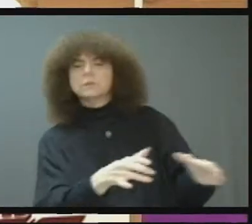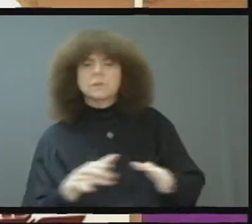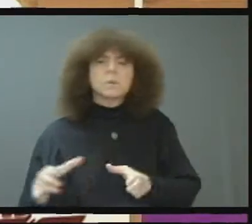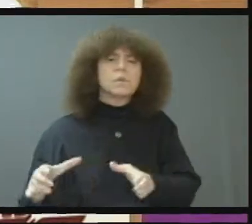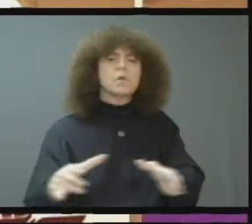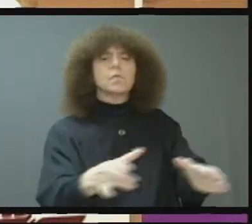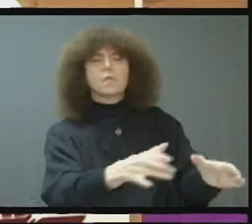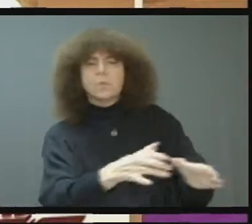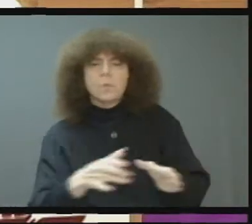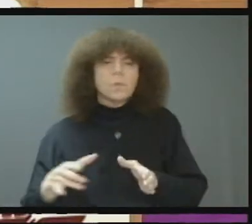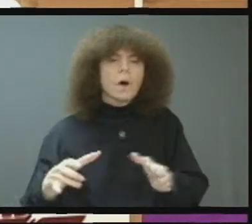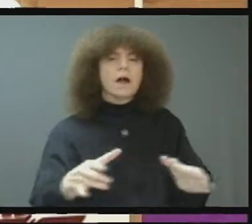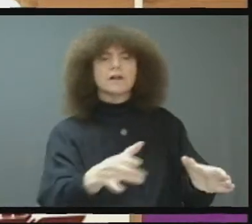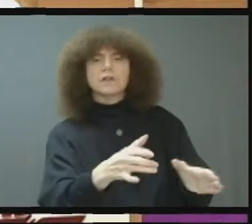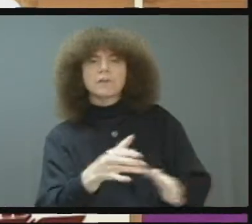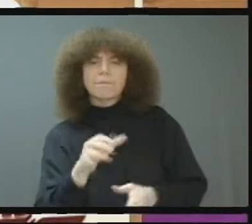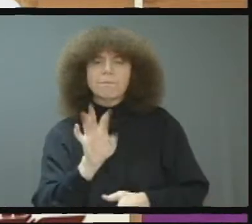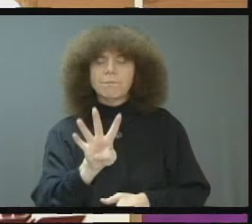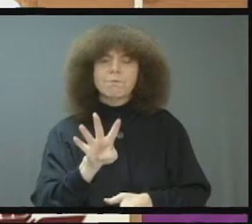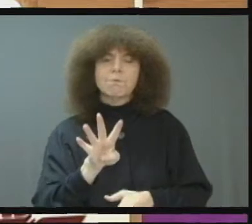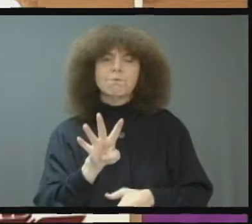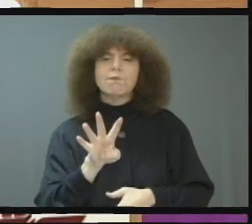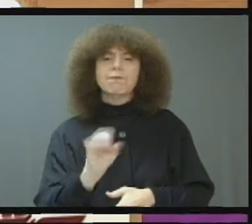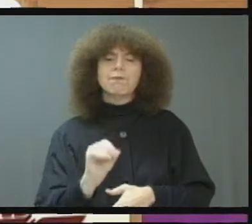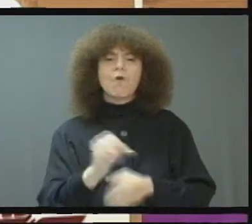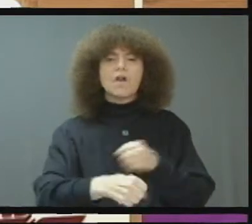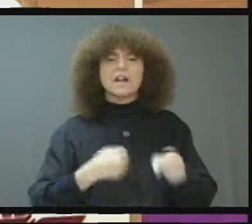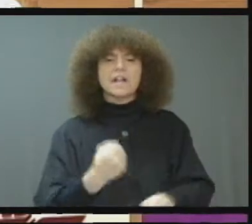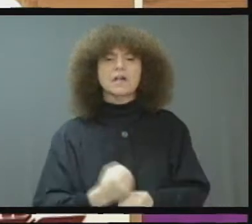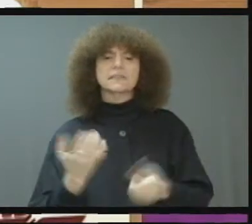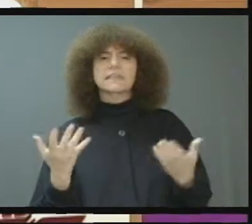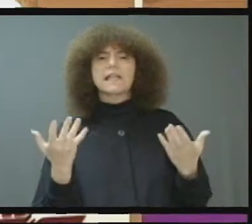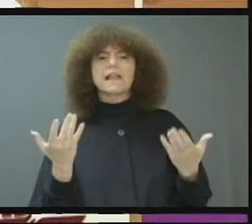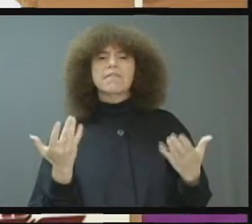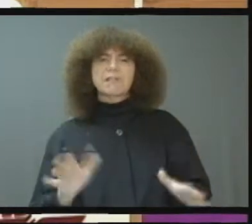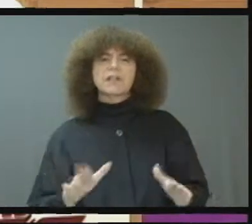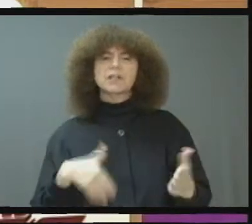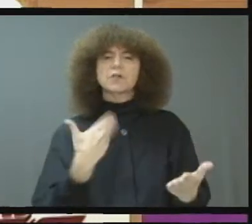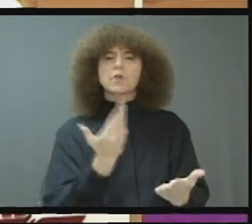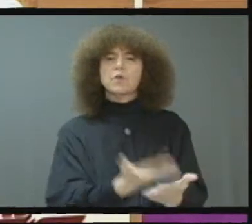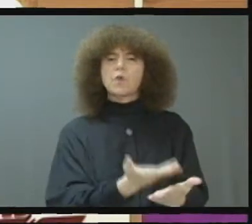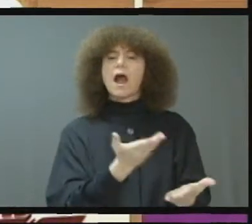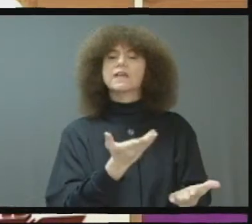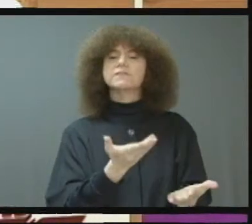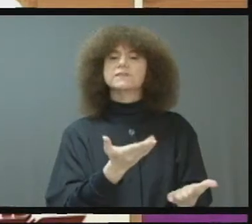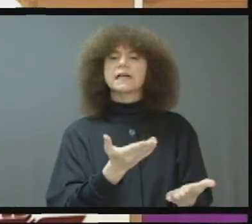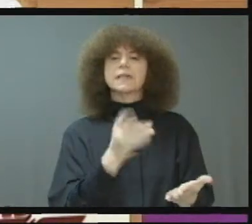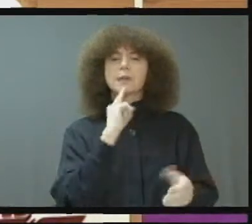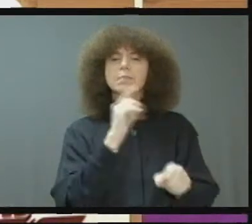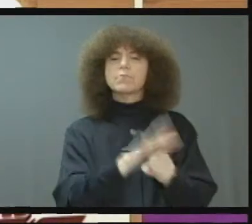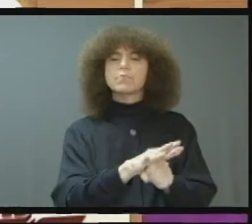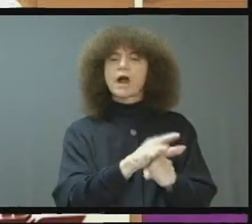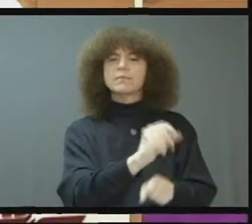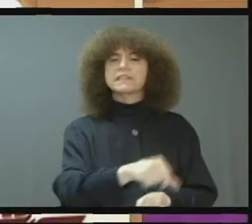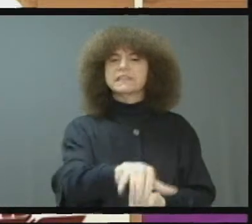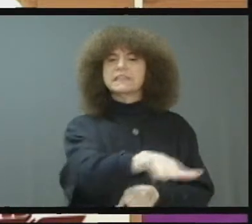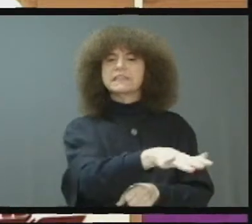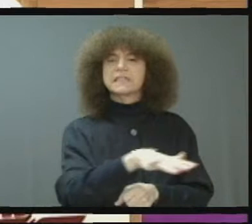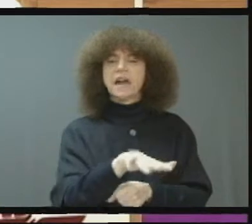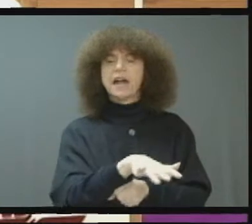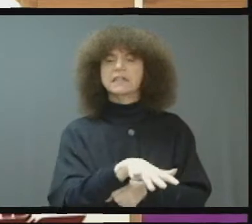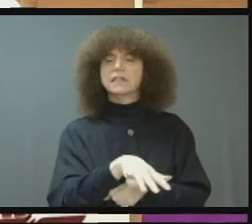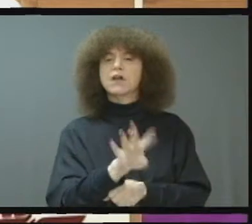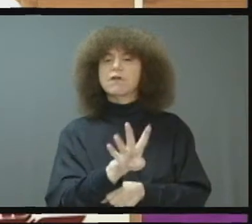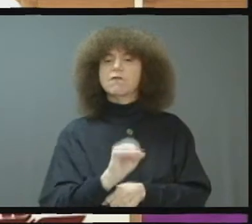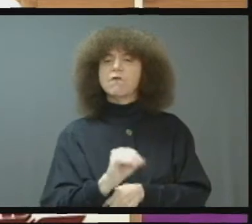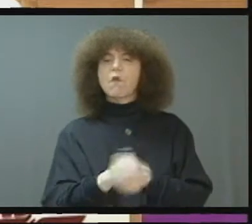from Egypt, and they had arrived at Canaan, the promised land, the book of Judges says that there were about 40 years when the Israelites